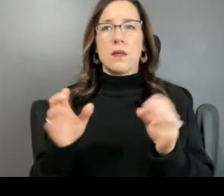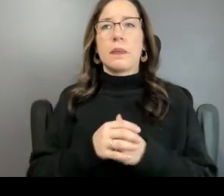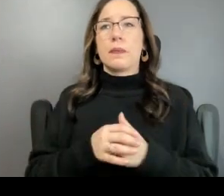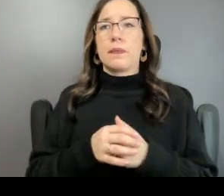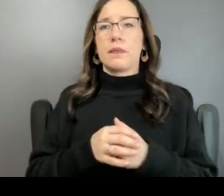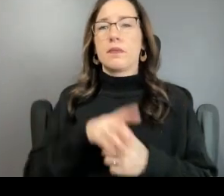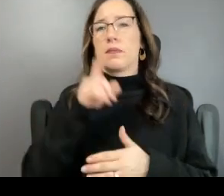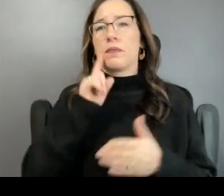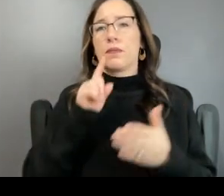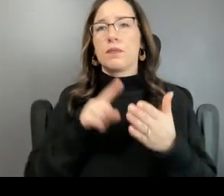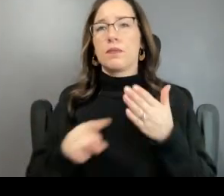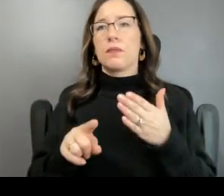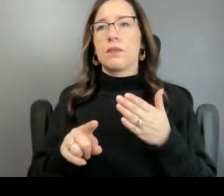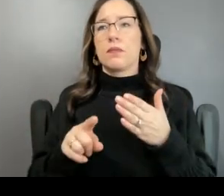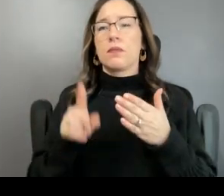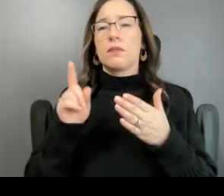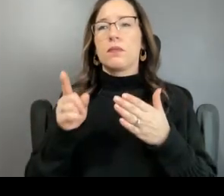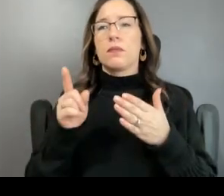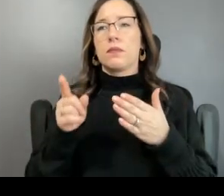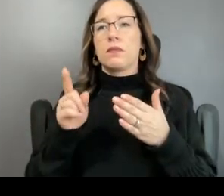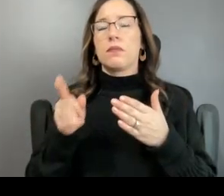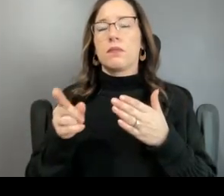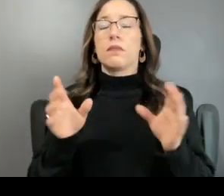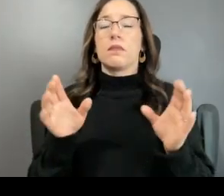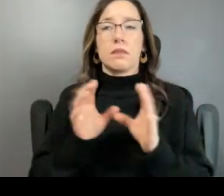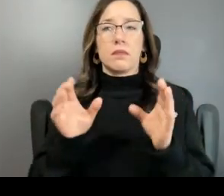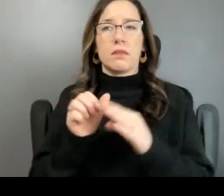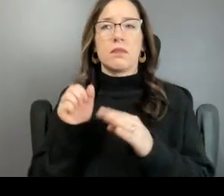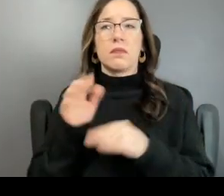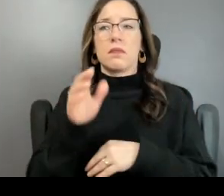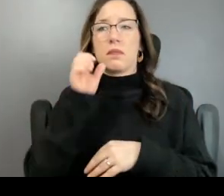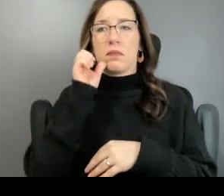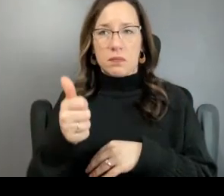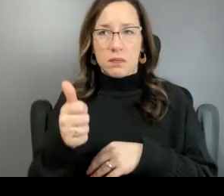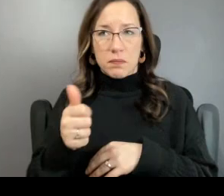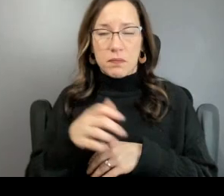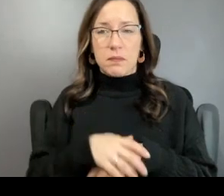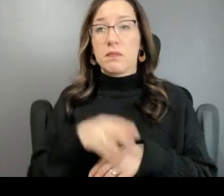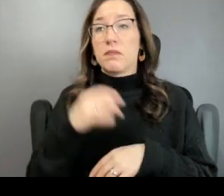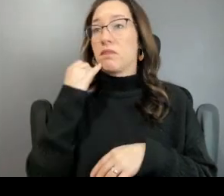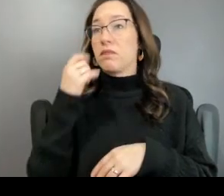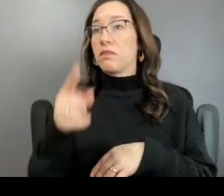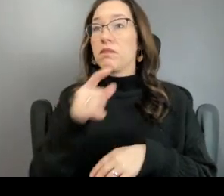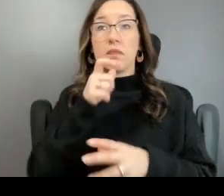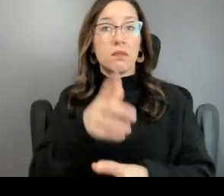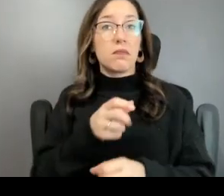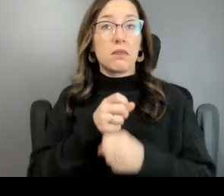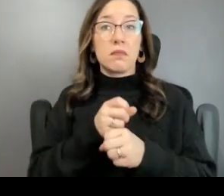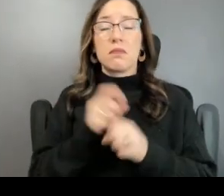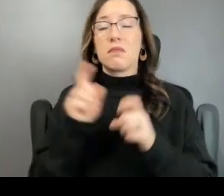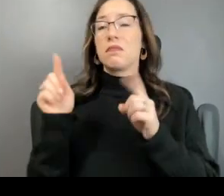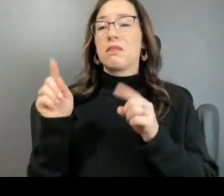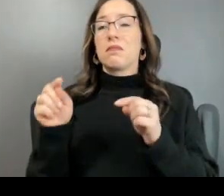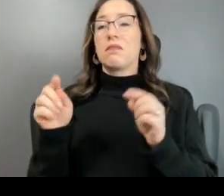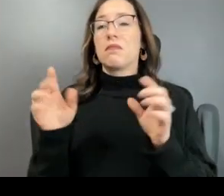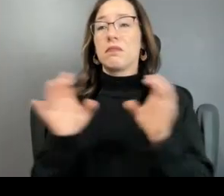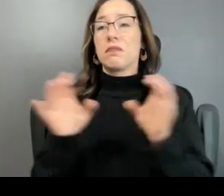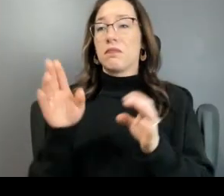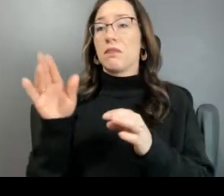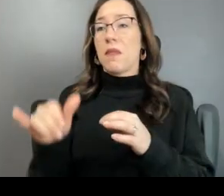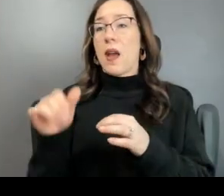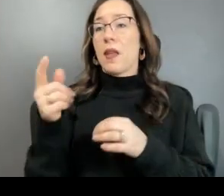certificate. The attendance certificate will be sent tomorrow. If you do not receive the attendance certificate by